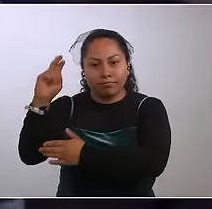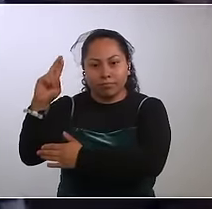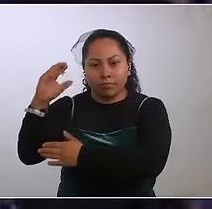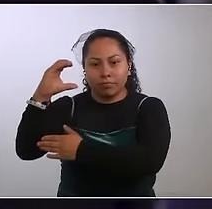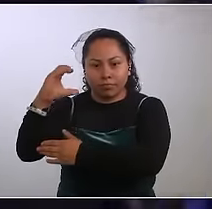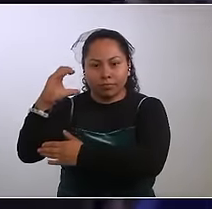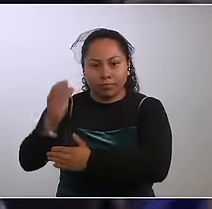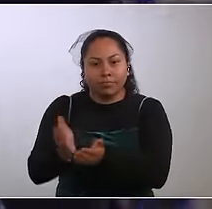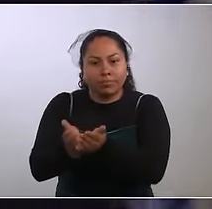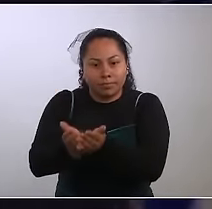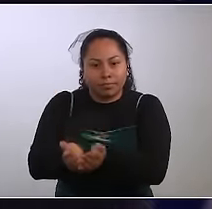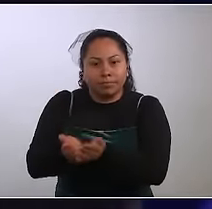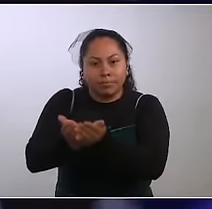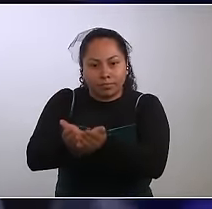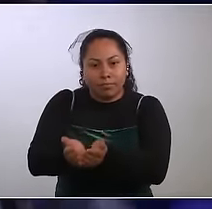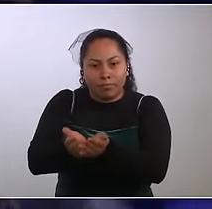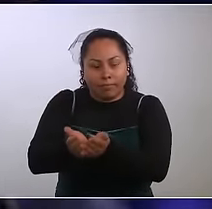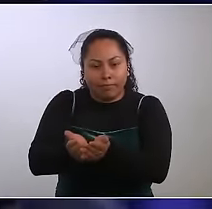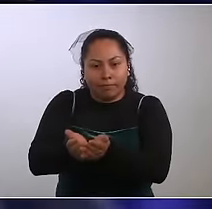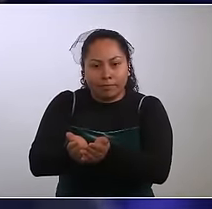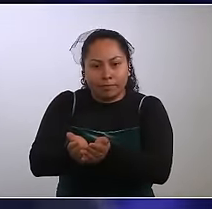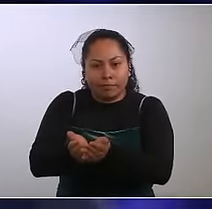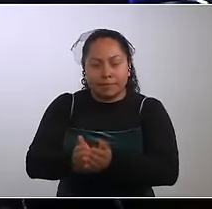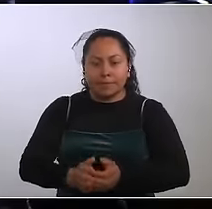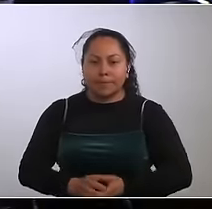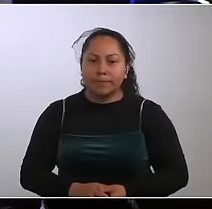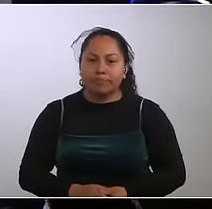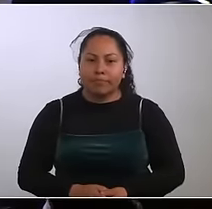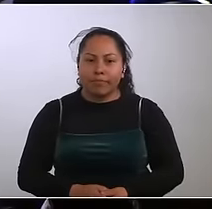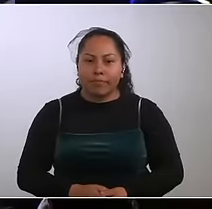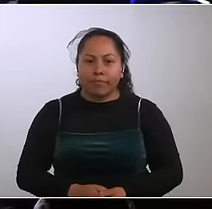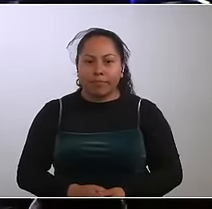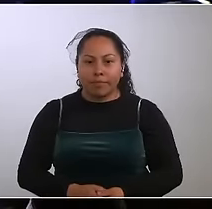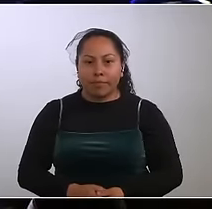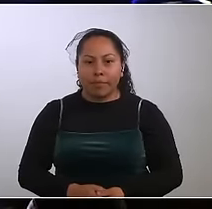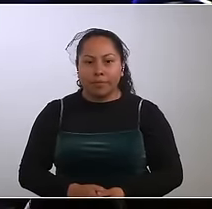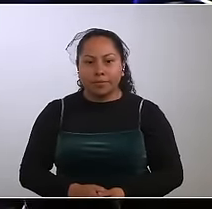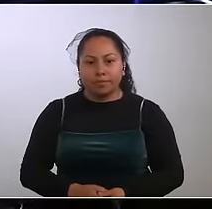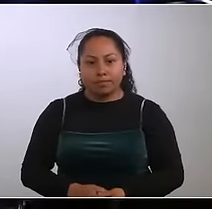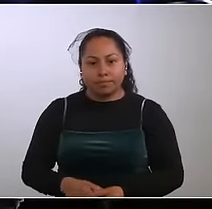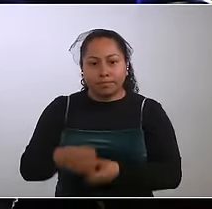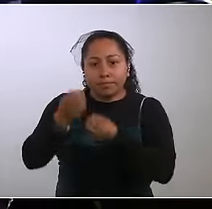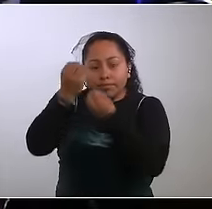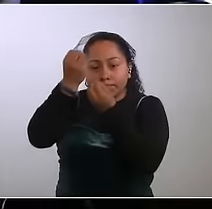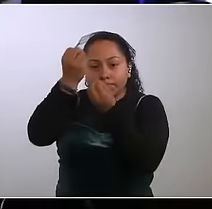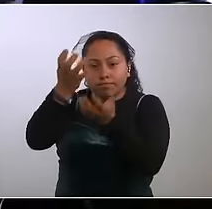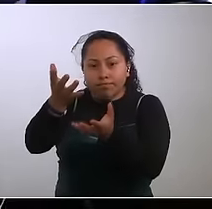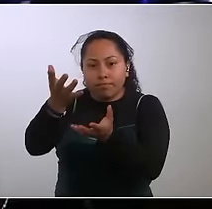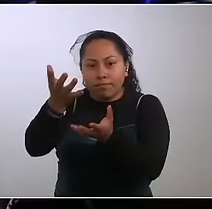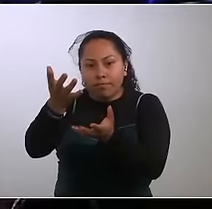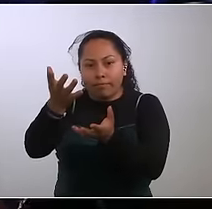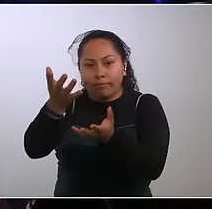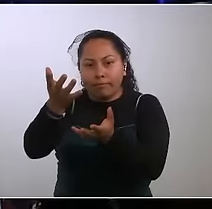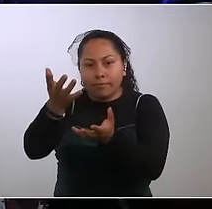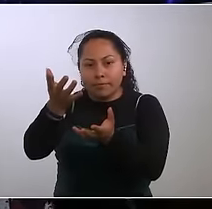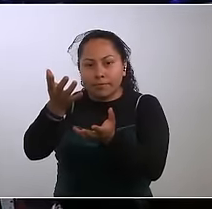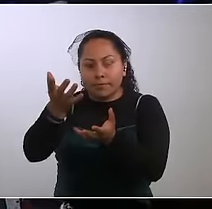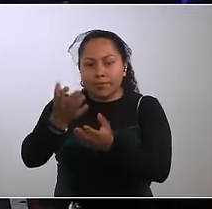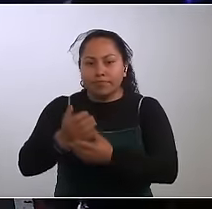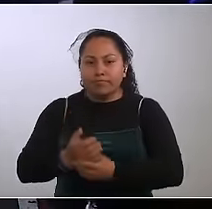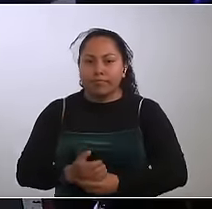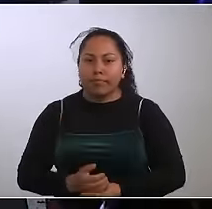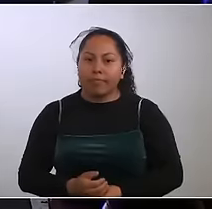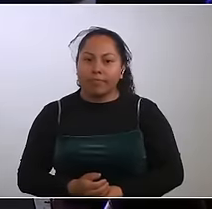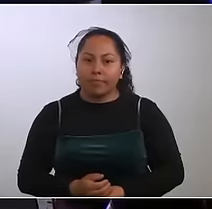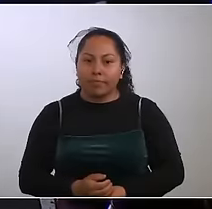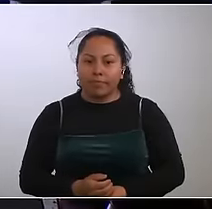dimensiones. So they wouldn't have to cut twice. Para no tener que cortar so dos veces. They didn't have to measure twice. Para no tener que medir so dos they veces. Didn't have to invent it.